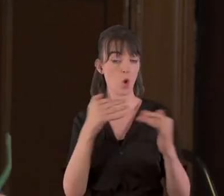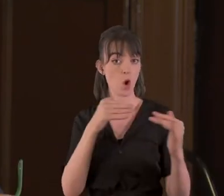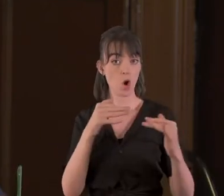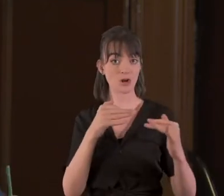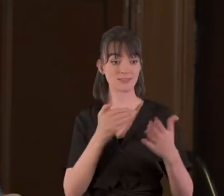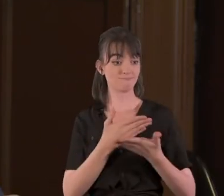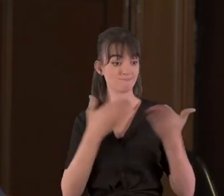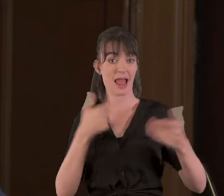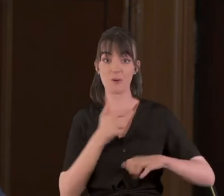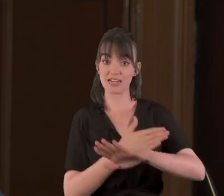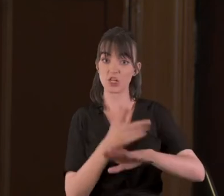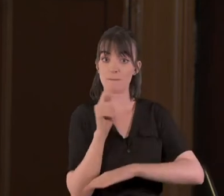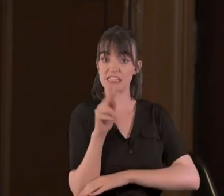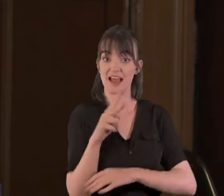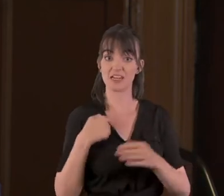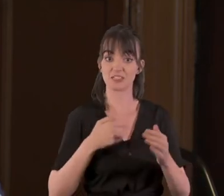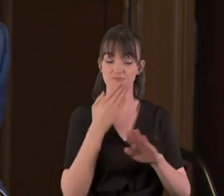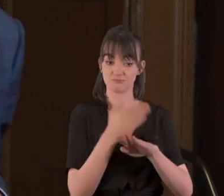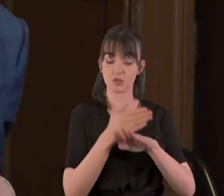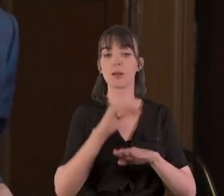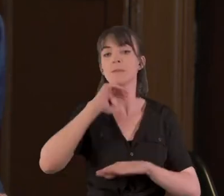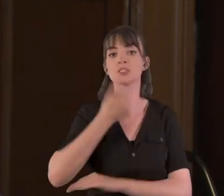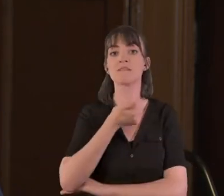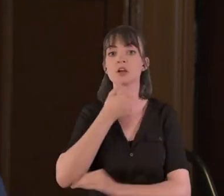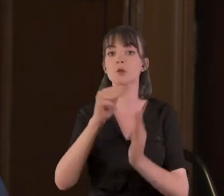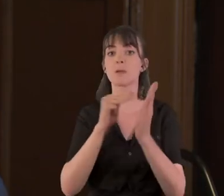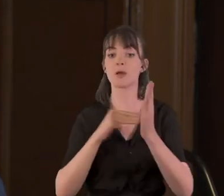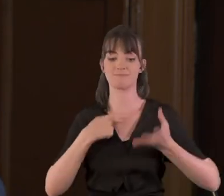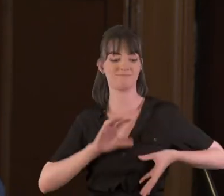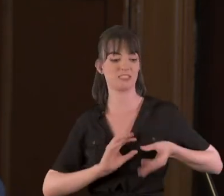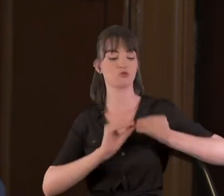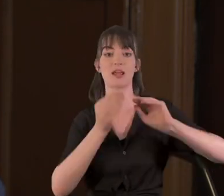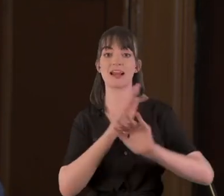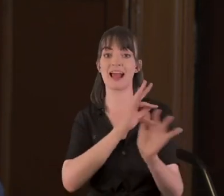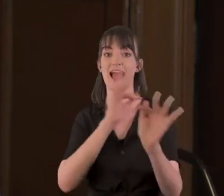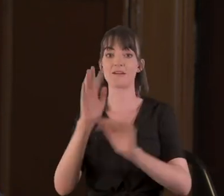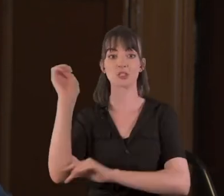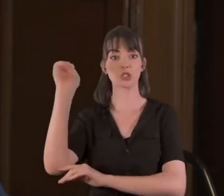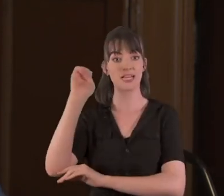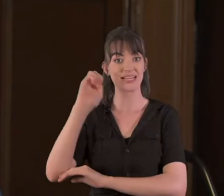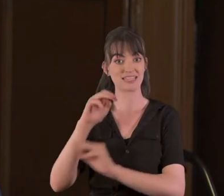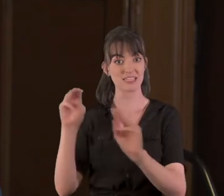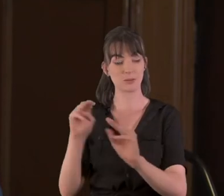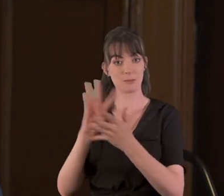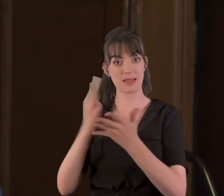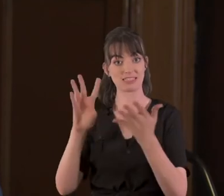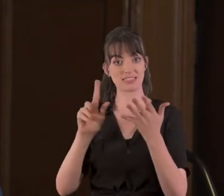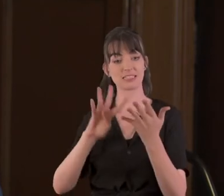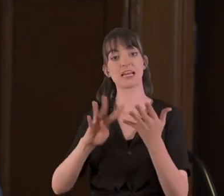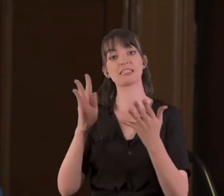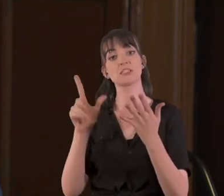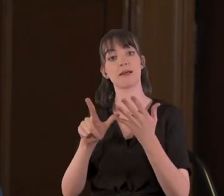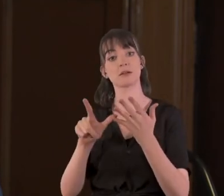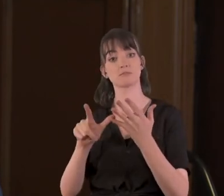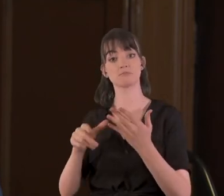another way of considering this, because the very first programme I made after the British people had given me my sabbatical in 1997 from